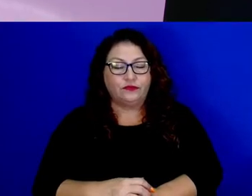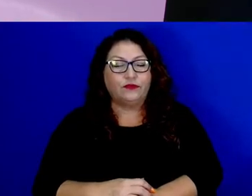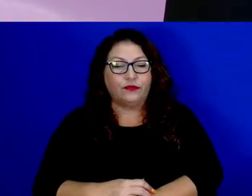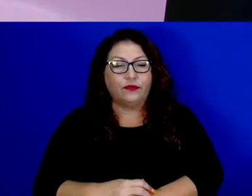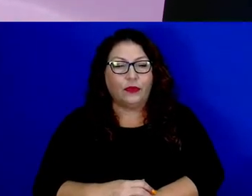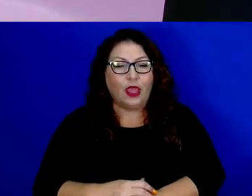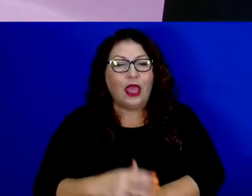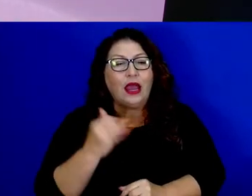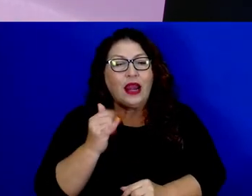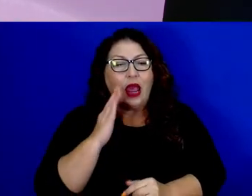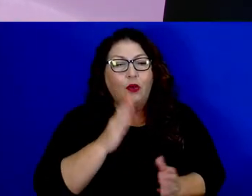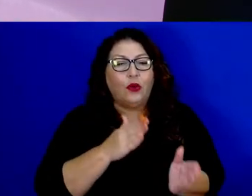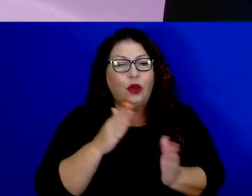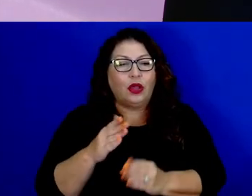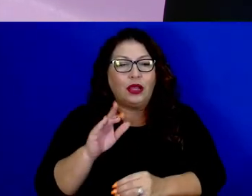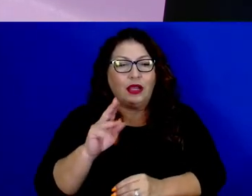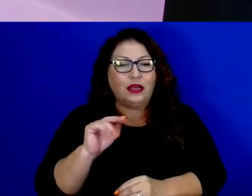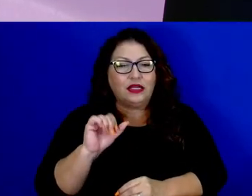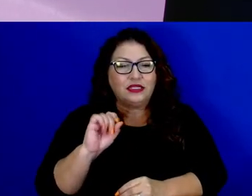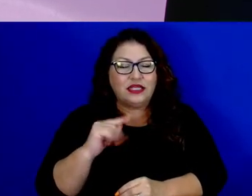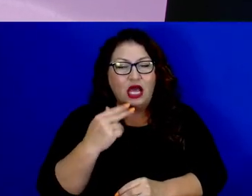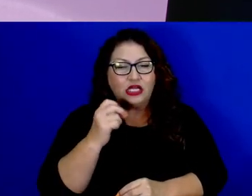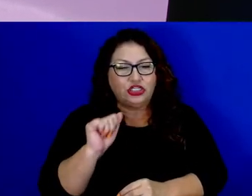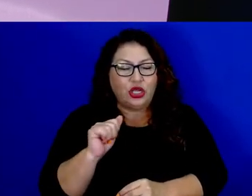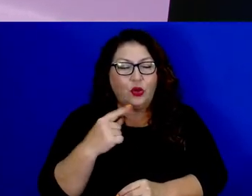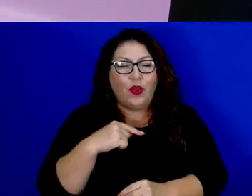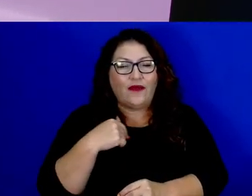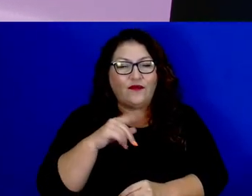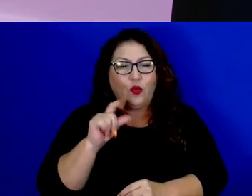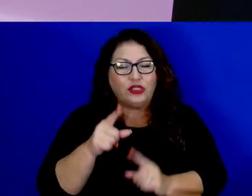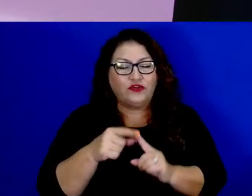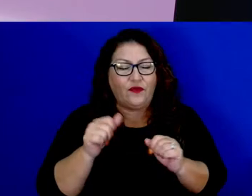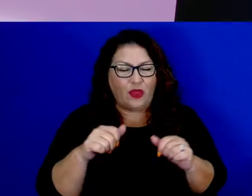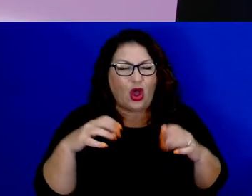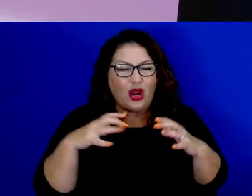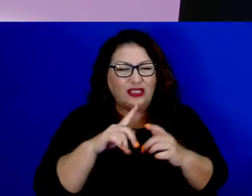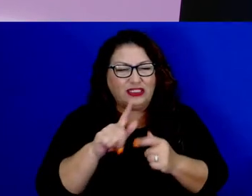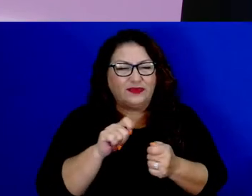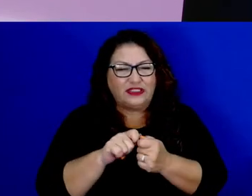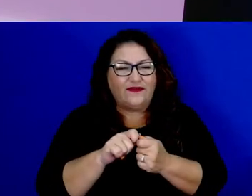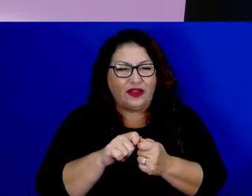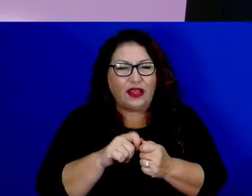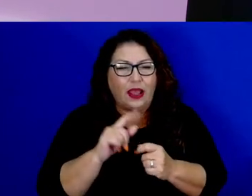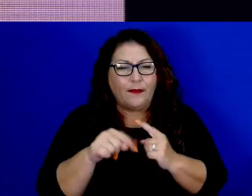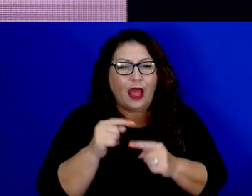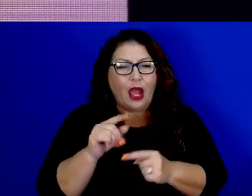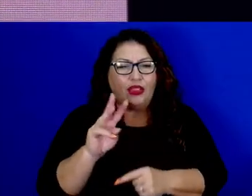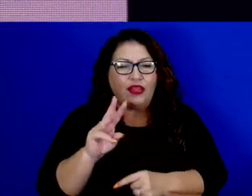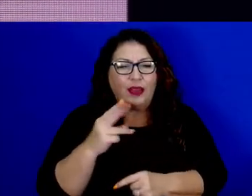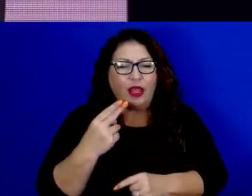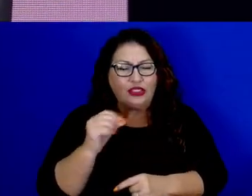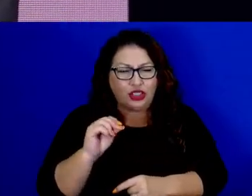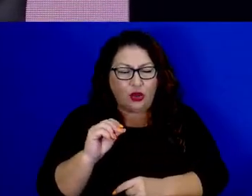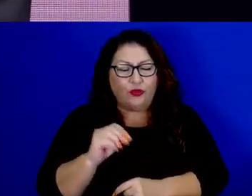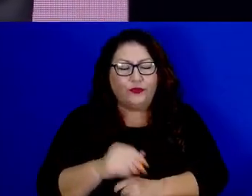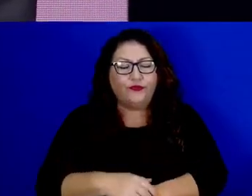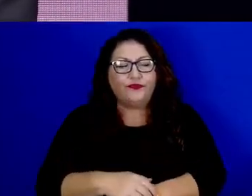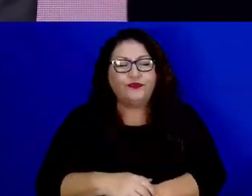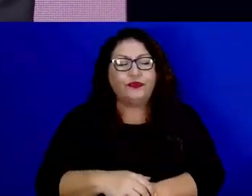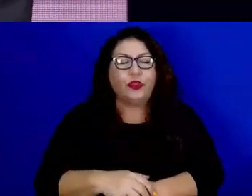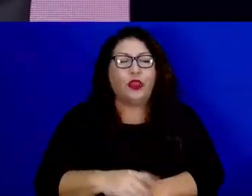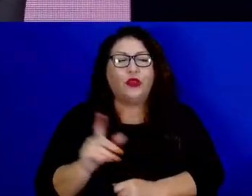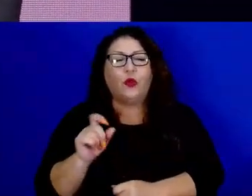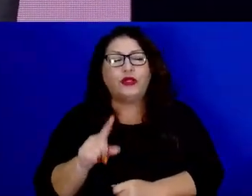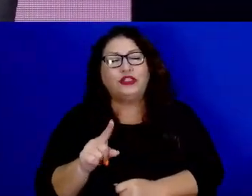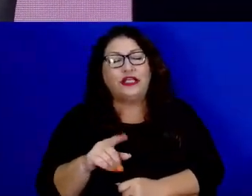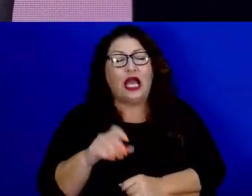because we've got a question from the audience that specifically is about the WHO. The question is, could the WHO